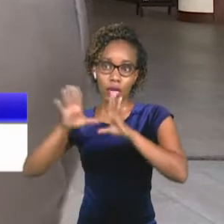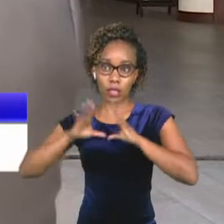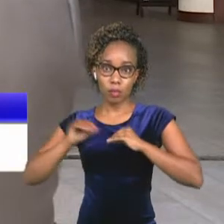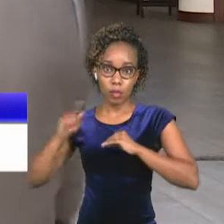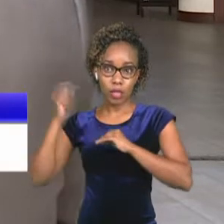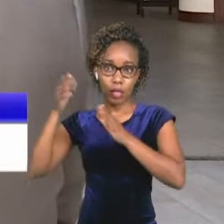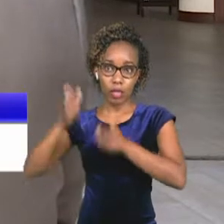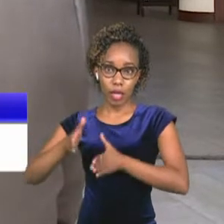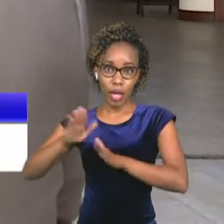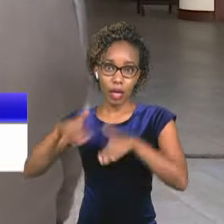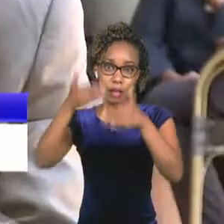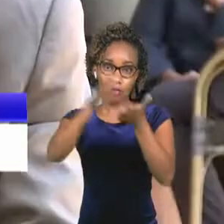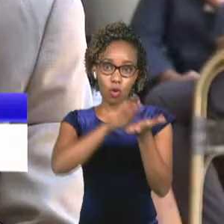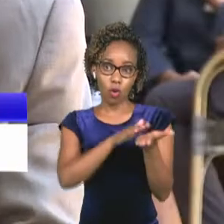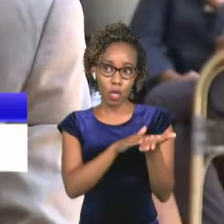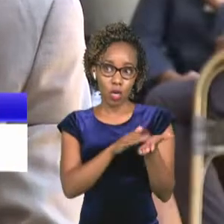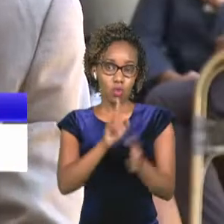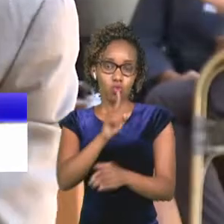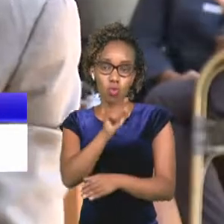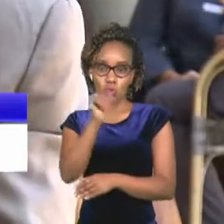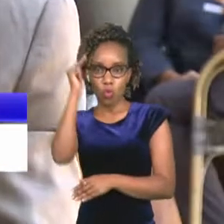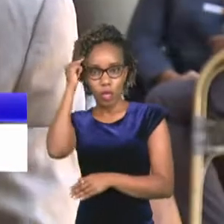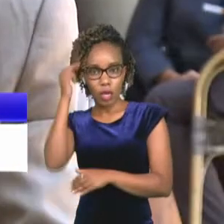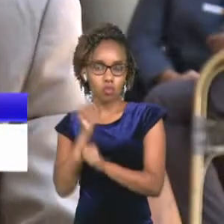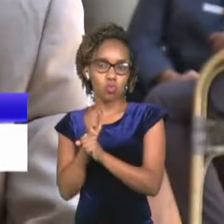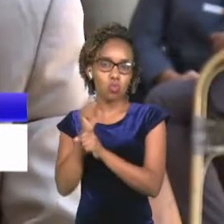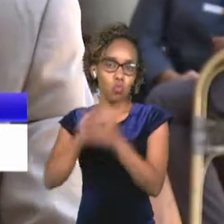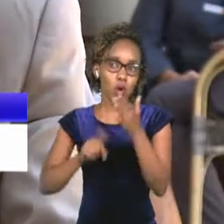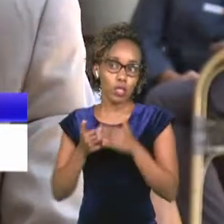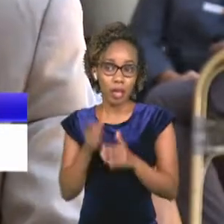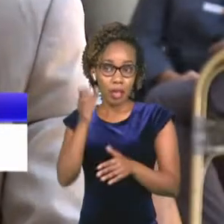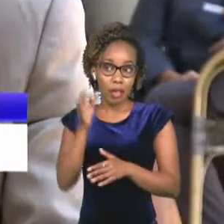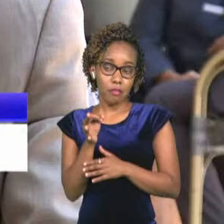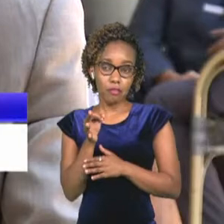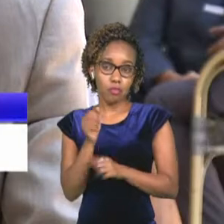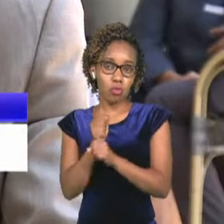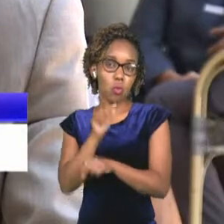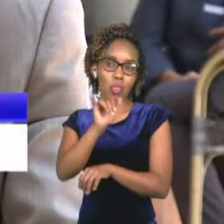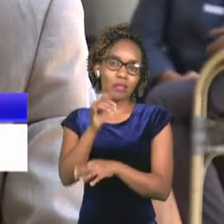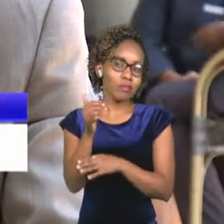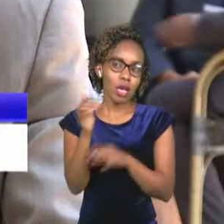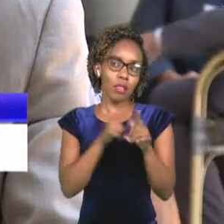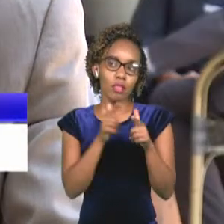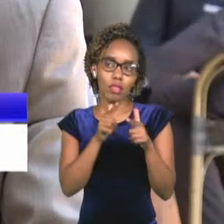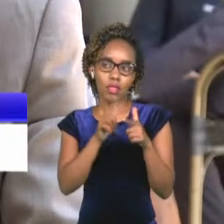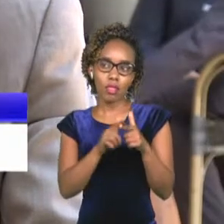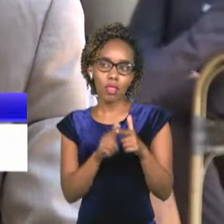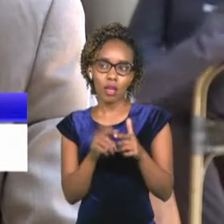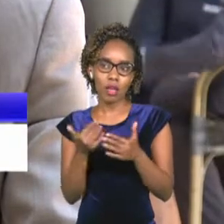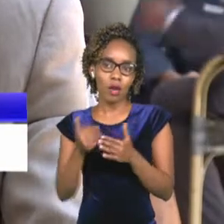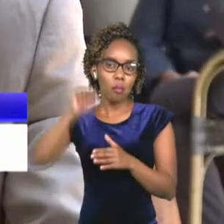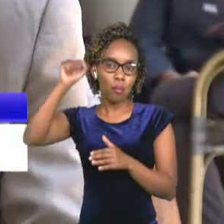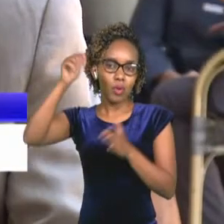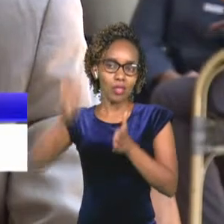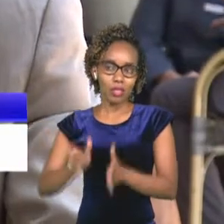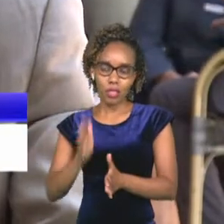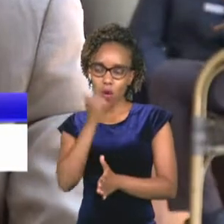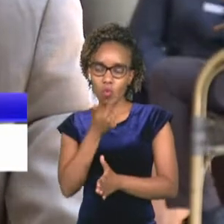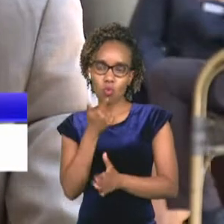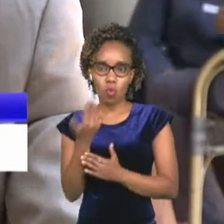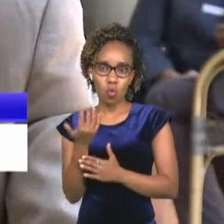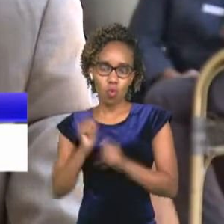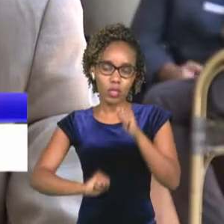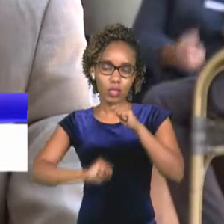to provide recommendations. So what do you think needs to be done? And if that is done, I don't think there is even any single politician who will not be for